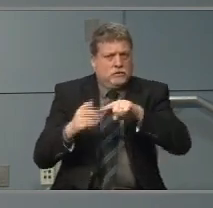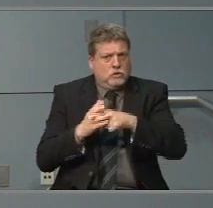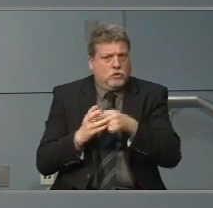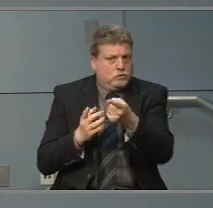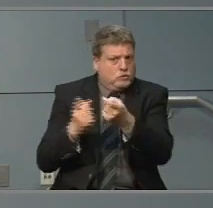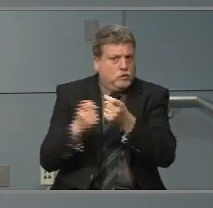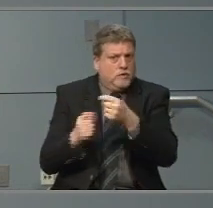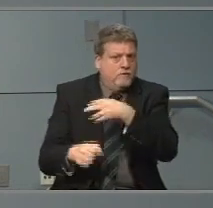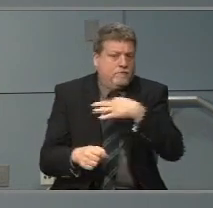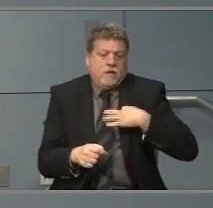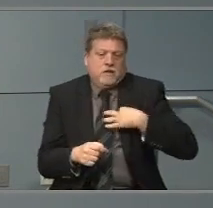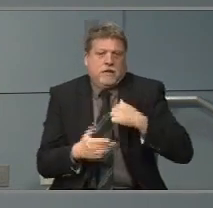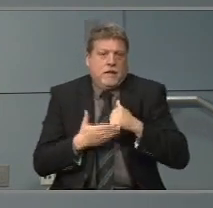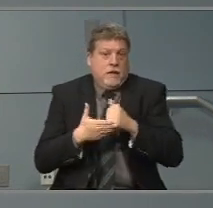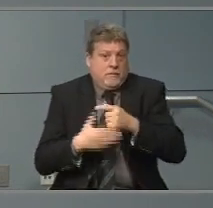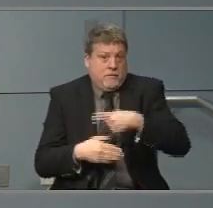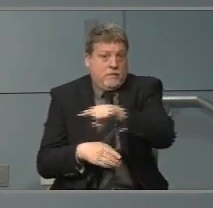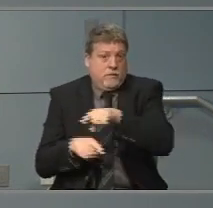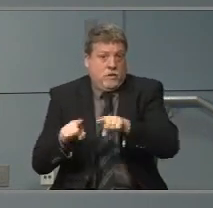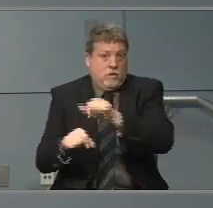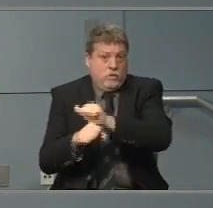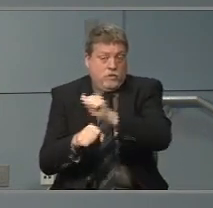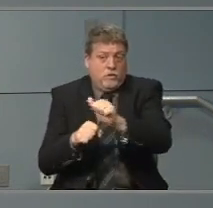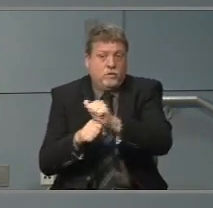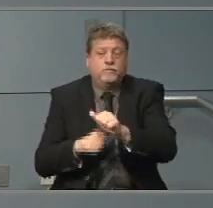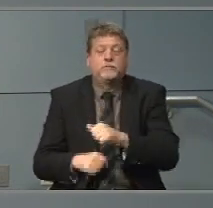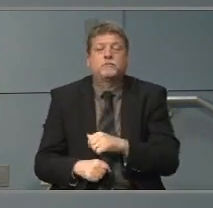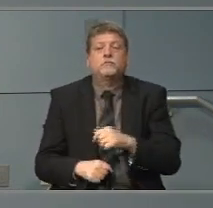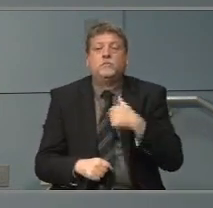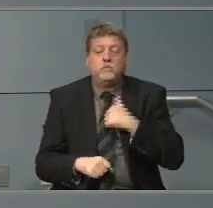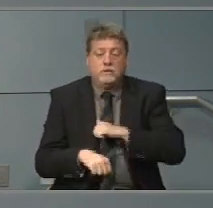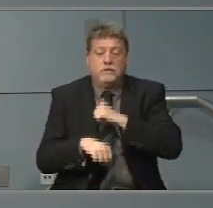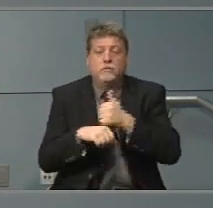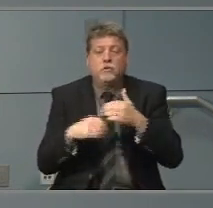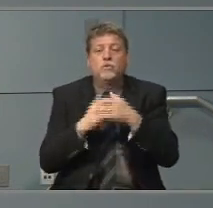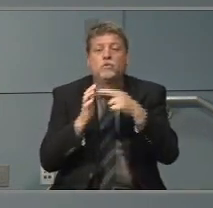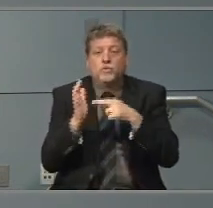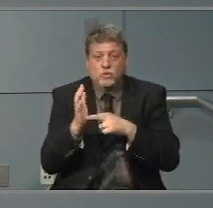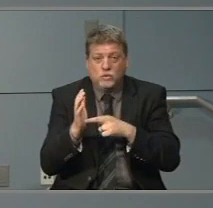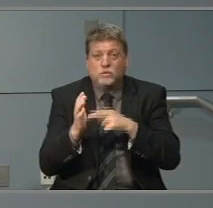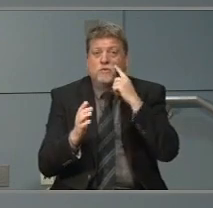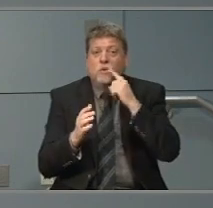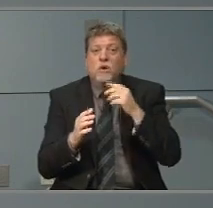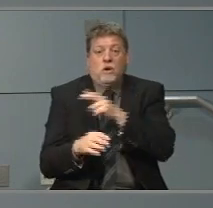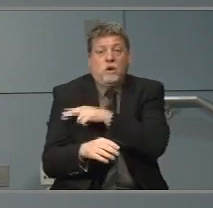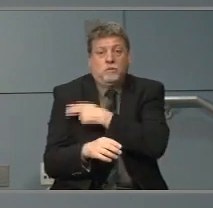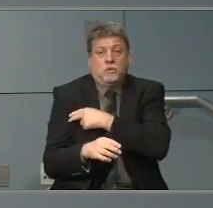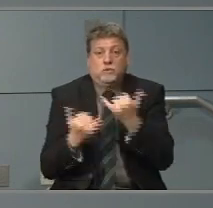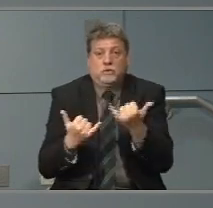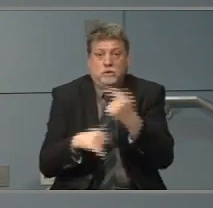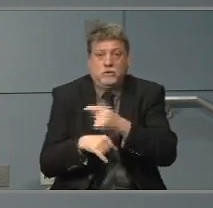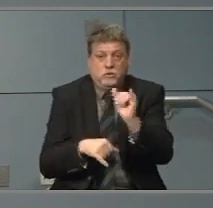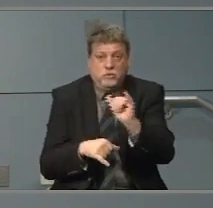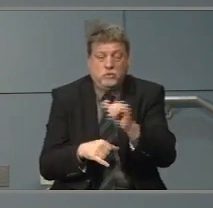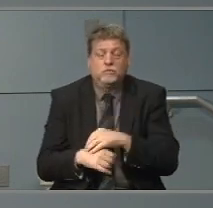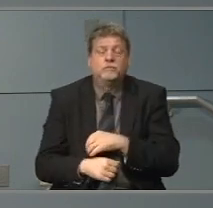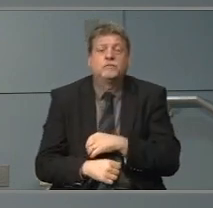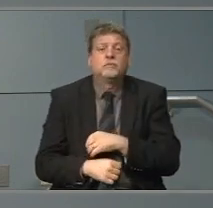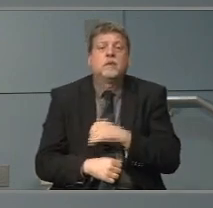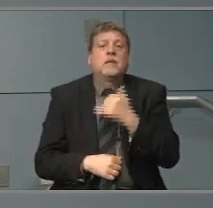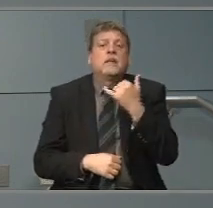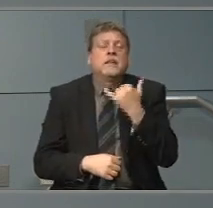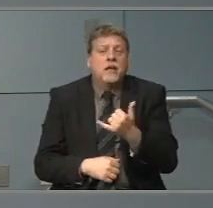elective surgeries, and more of that will be needed. We put out new guidance to hospitals today. Testing for people with mild